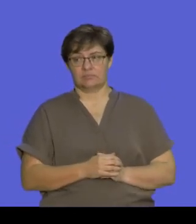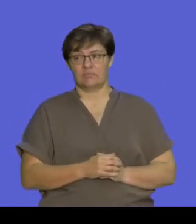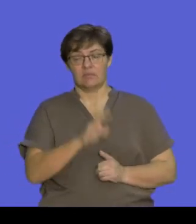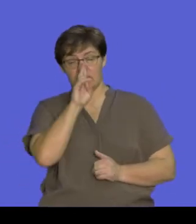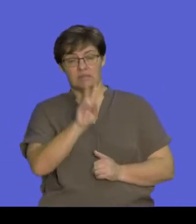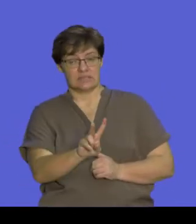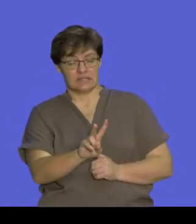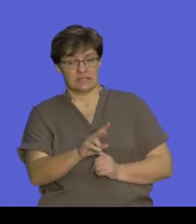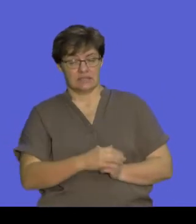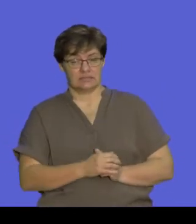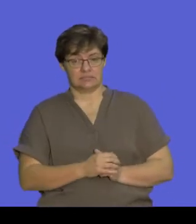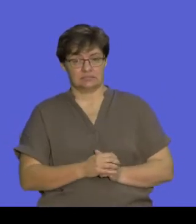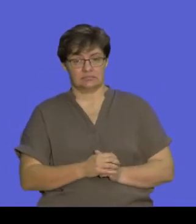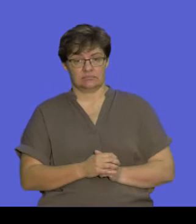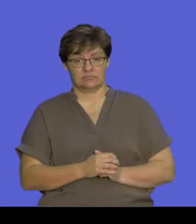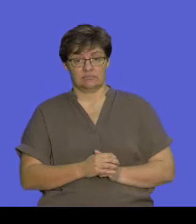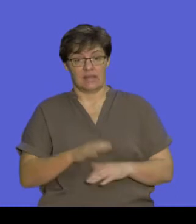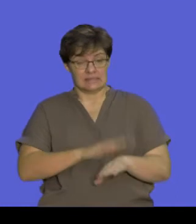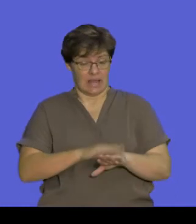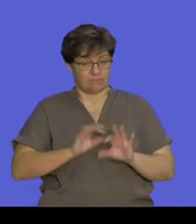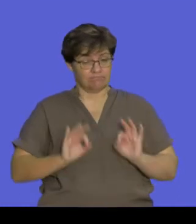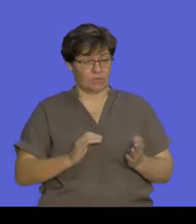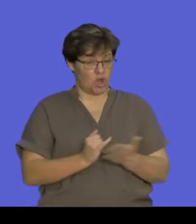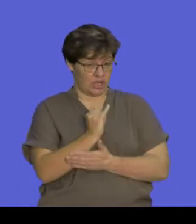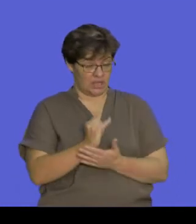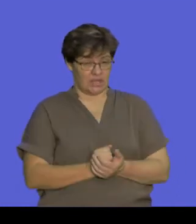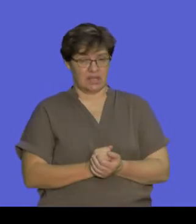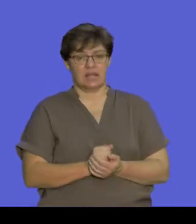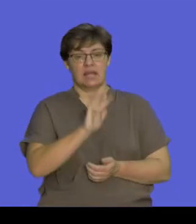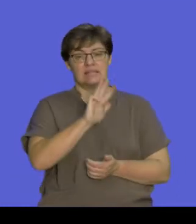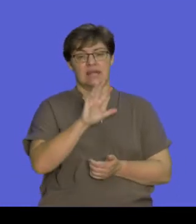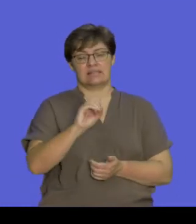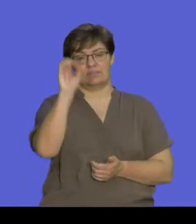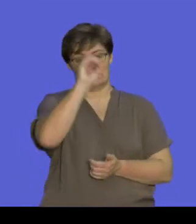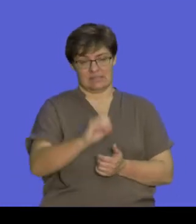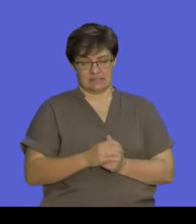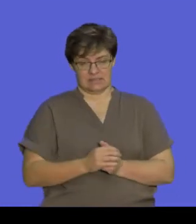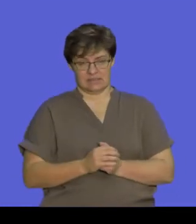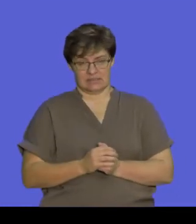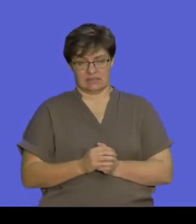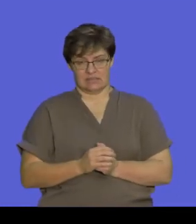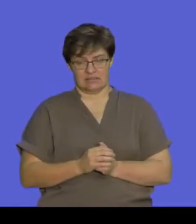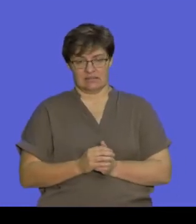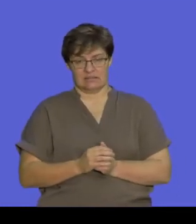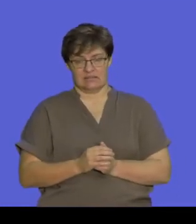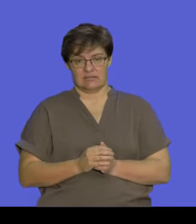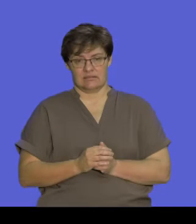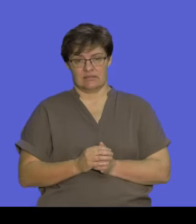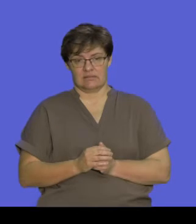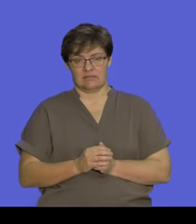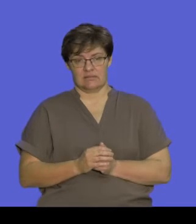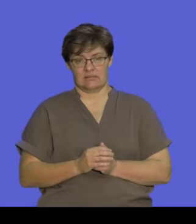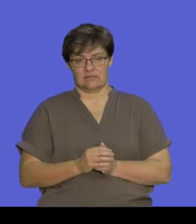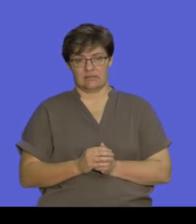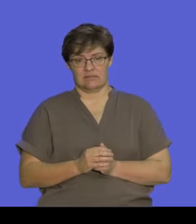is on time, so he's early, 90% of the time, or 0.9 when he cycles.